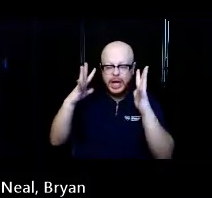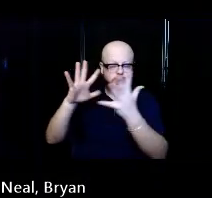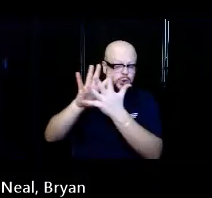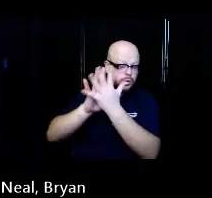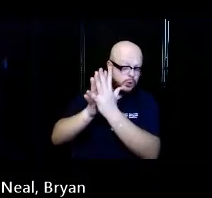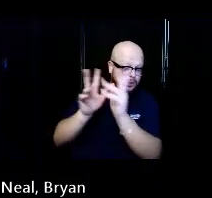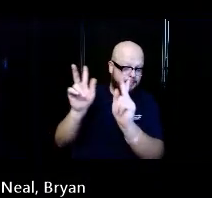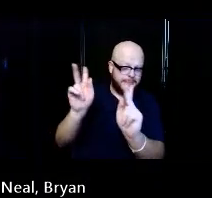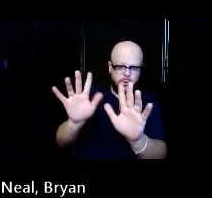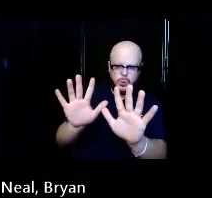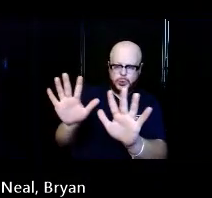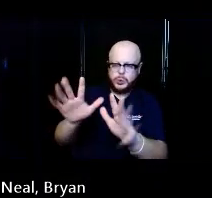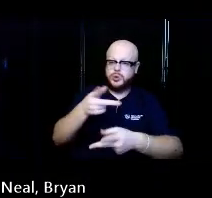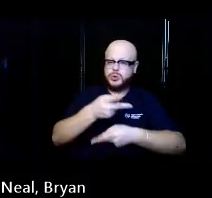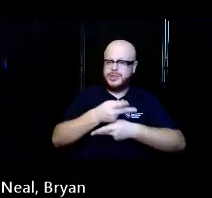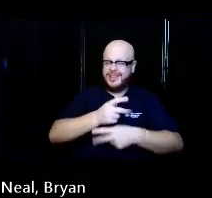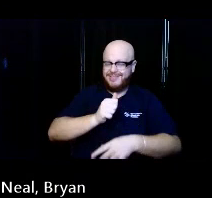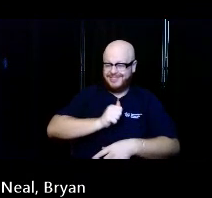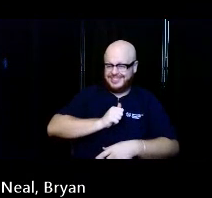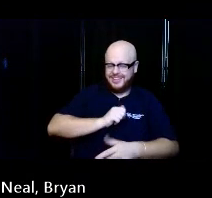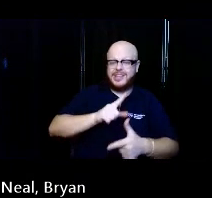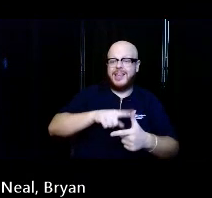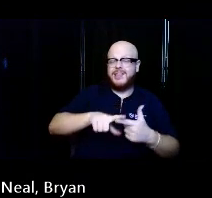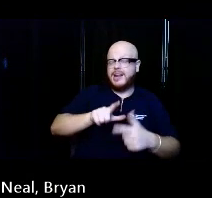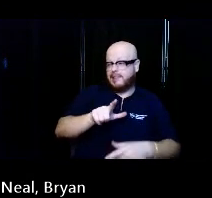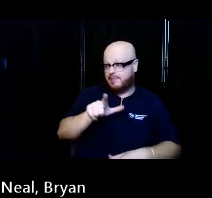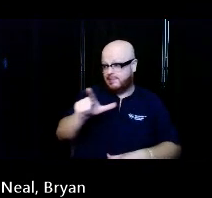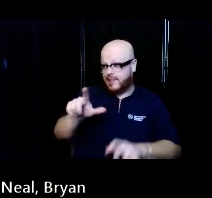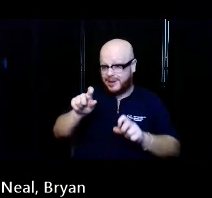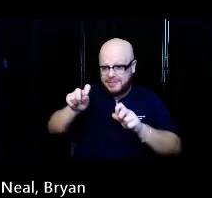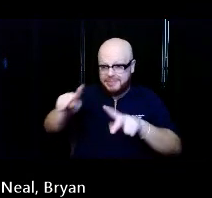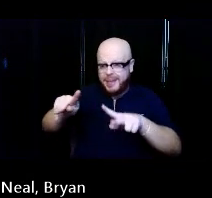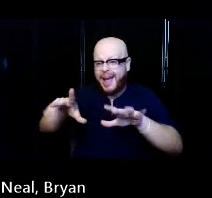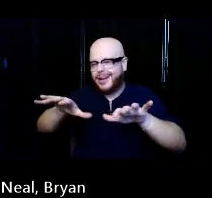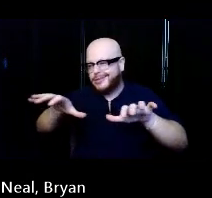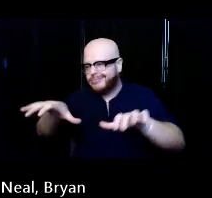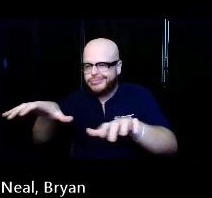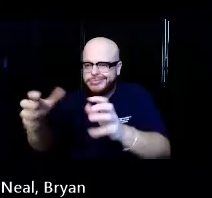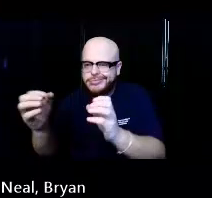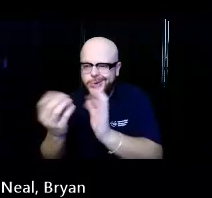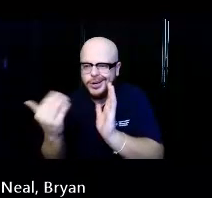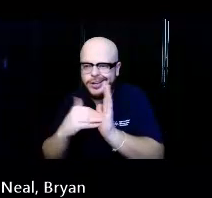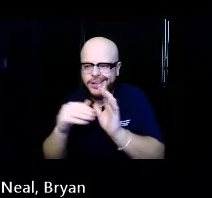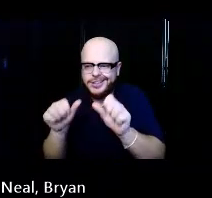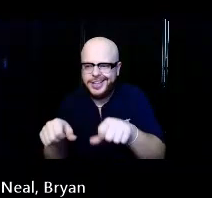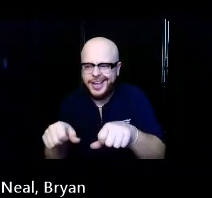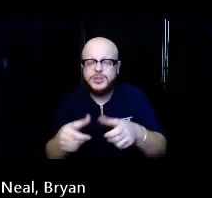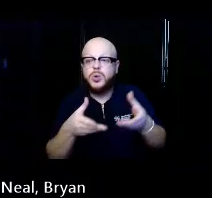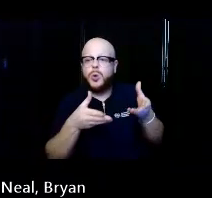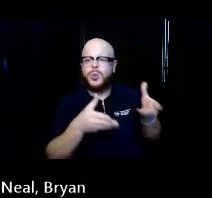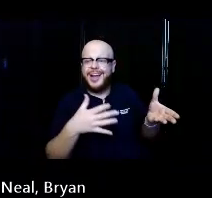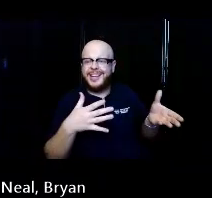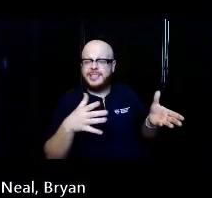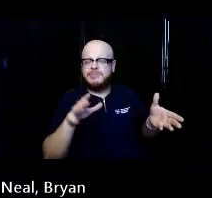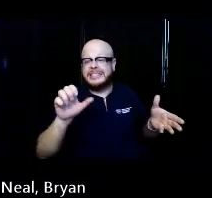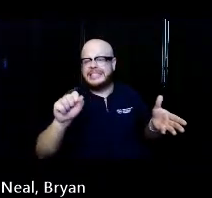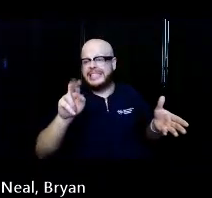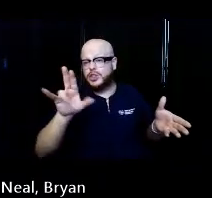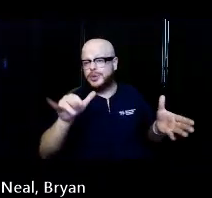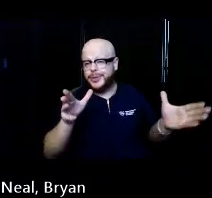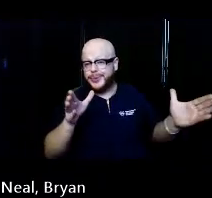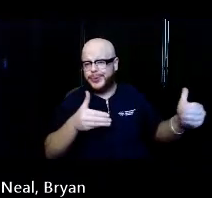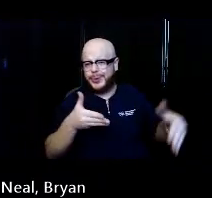then to resume their activities at that venue. So they're there for those who wish to use them, but you're right, if